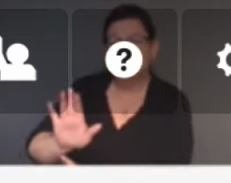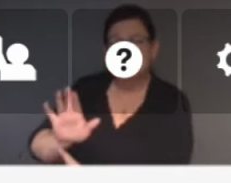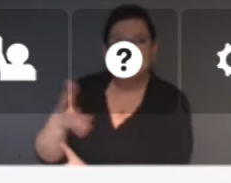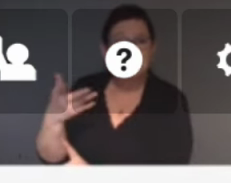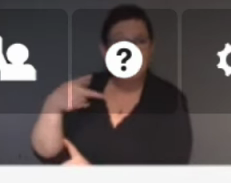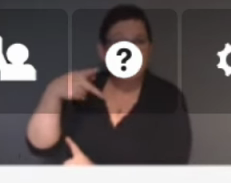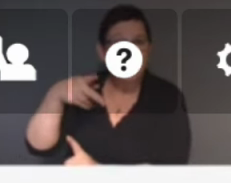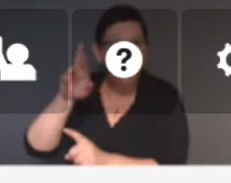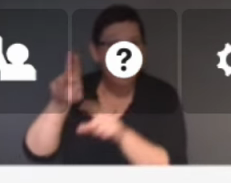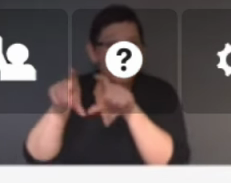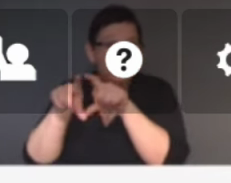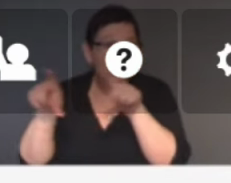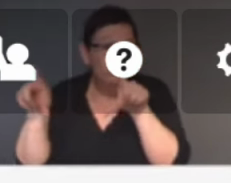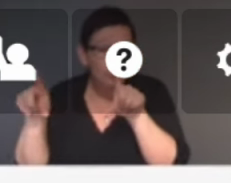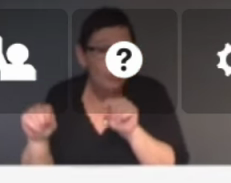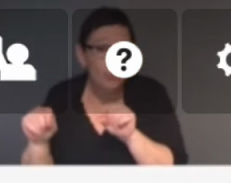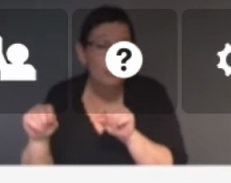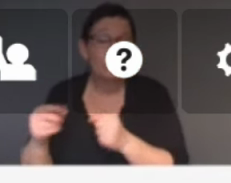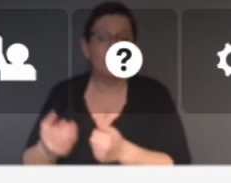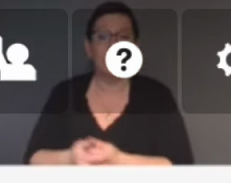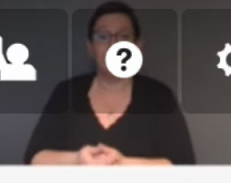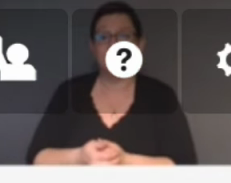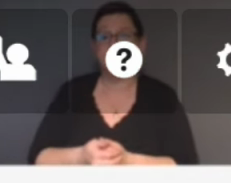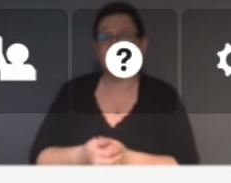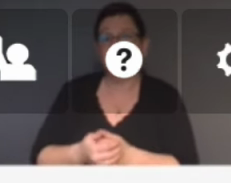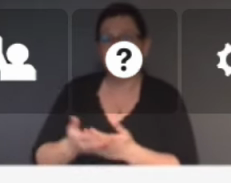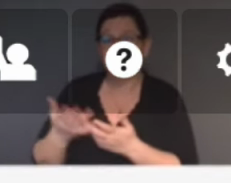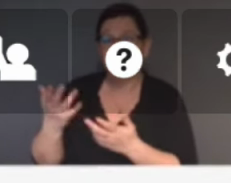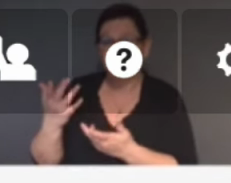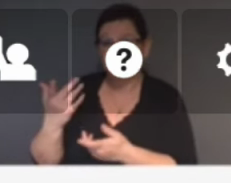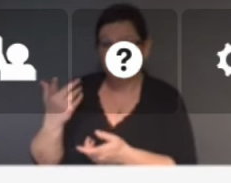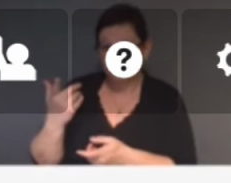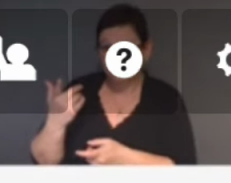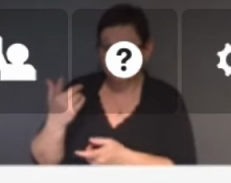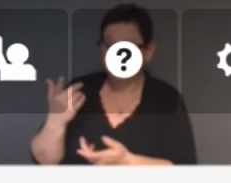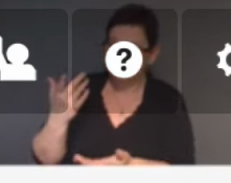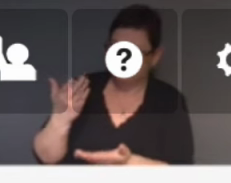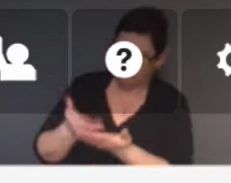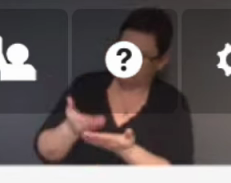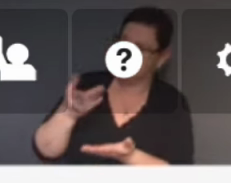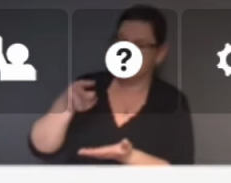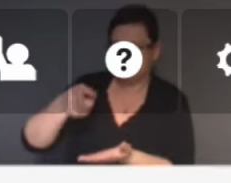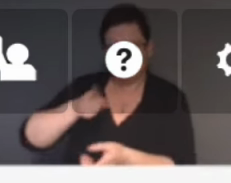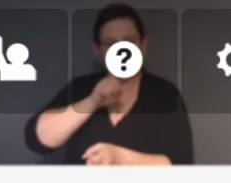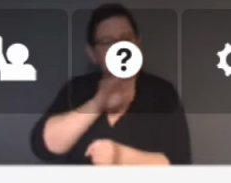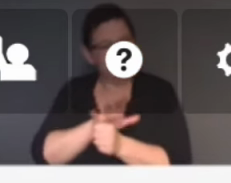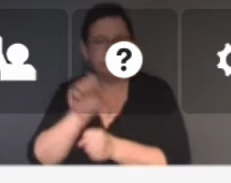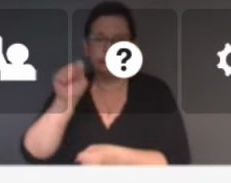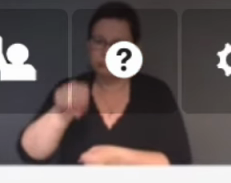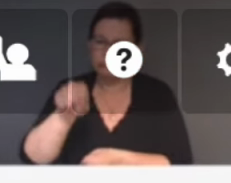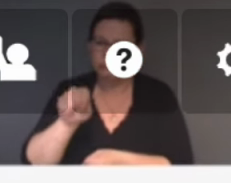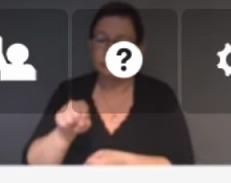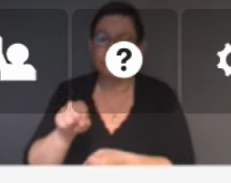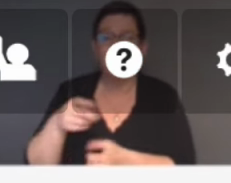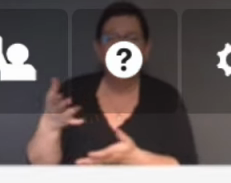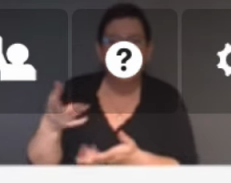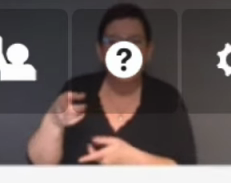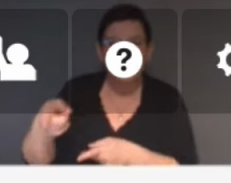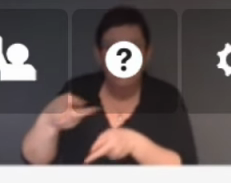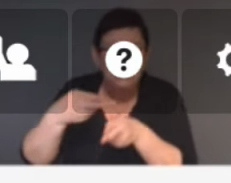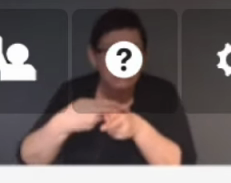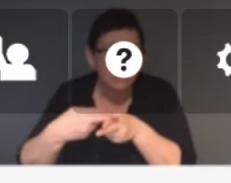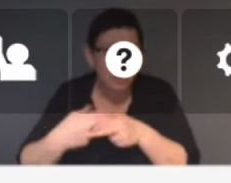card, confirmation of the child's permanent residency, or a temporary resident permit.